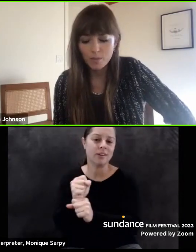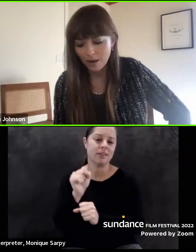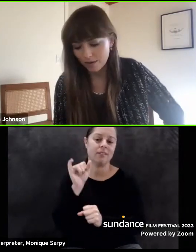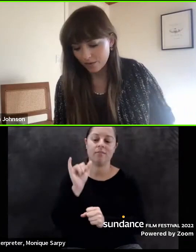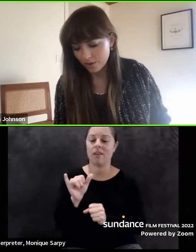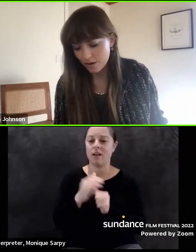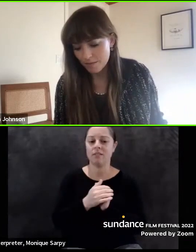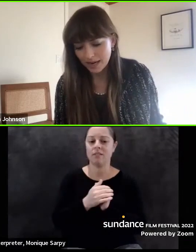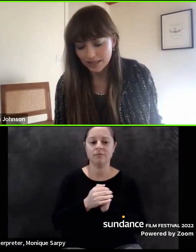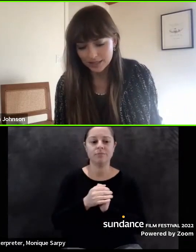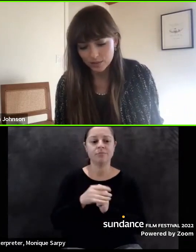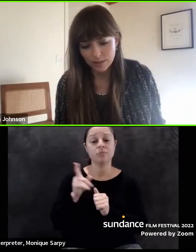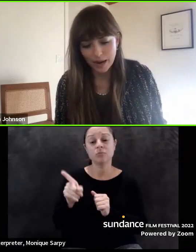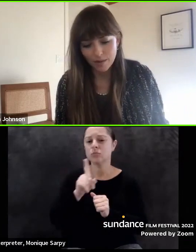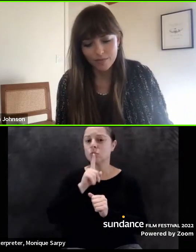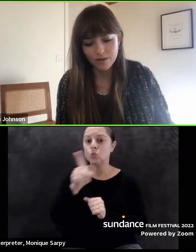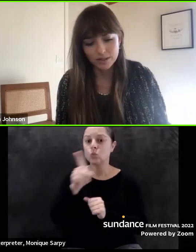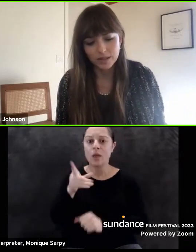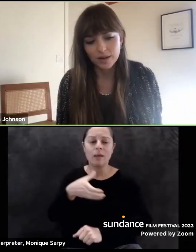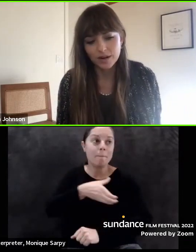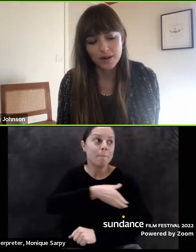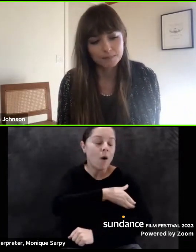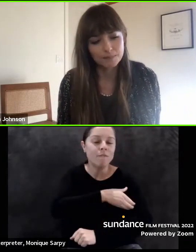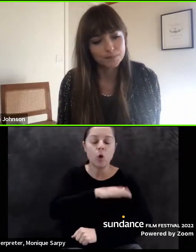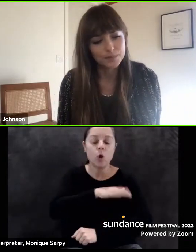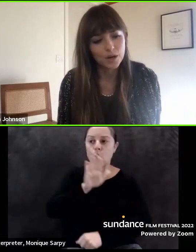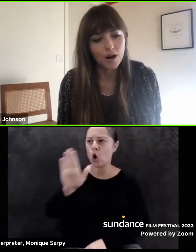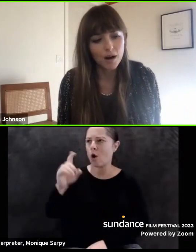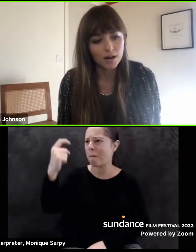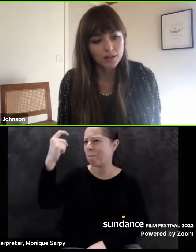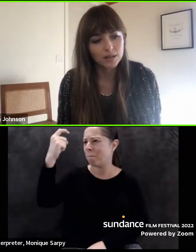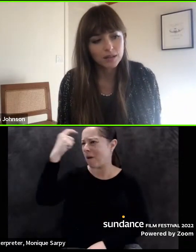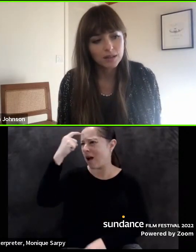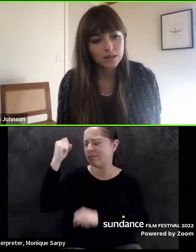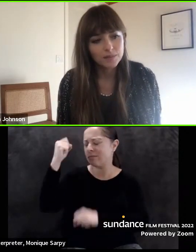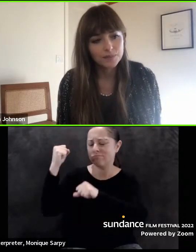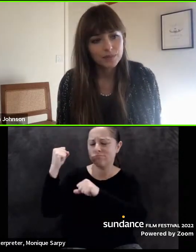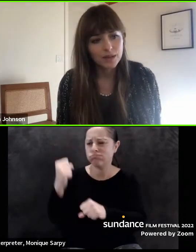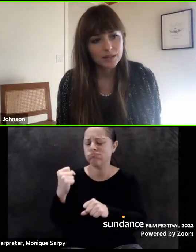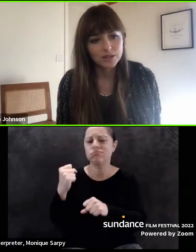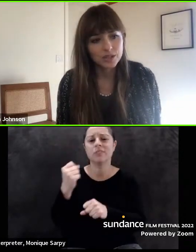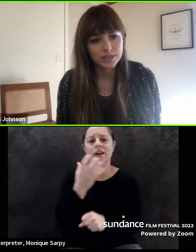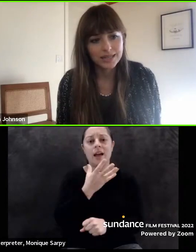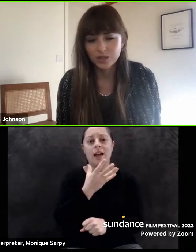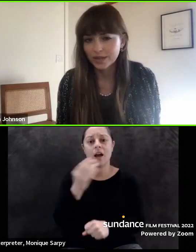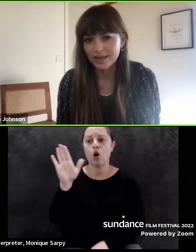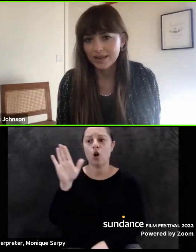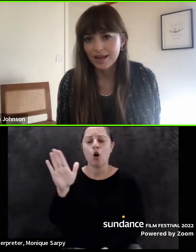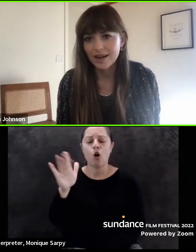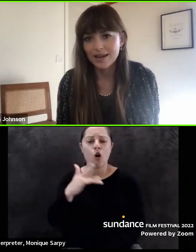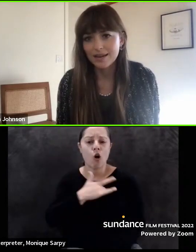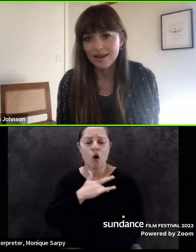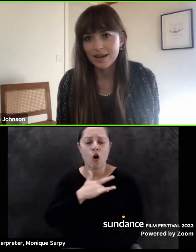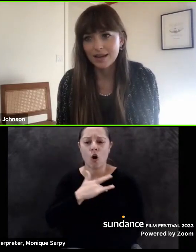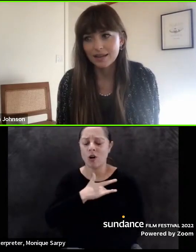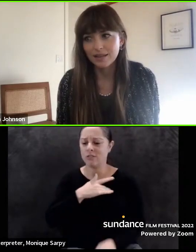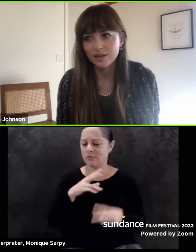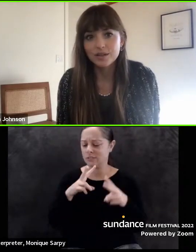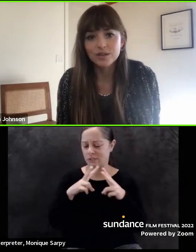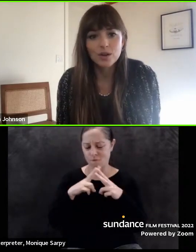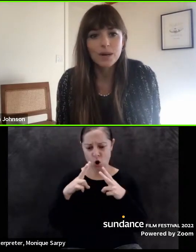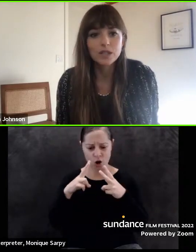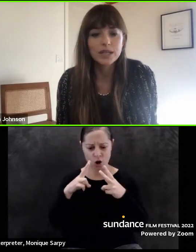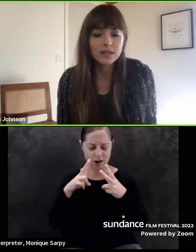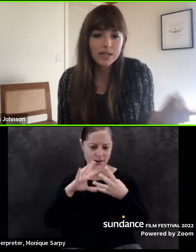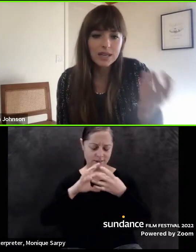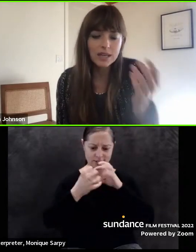she's so powerful. Her mind is really powerful, and her heart is just intricate. And I